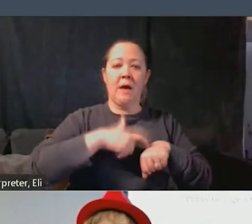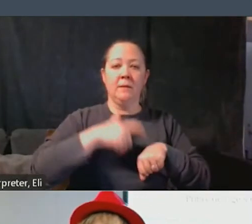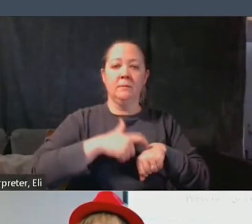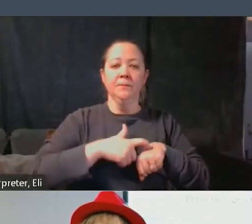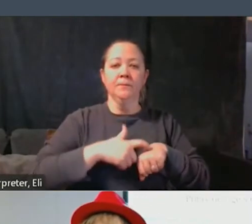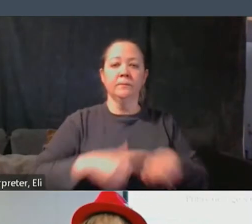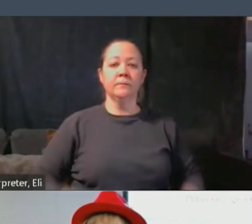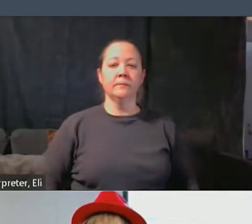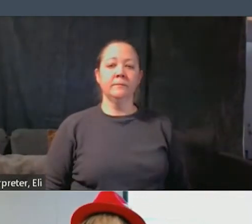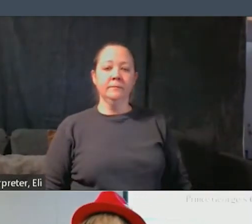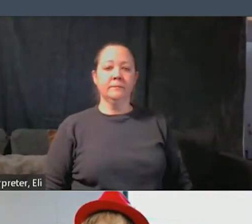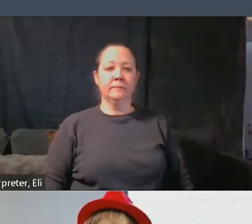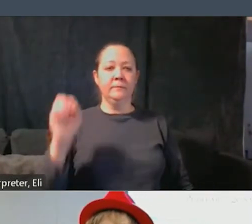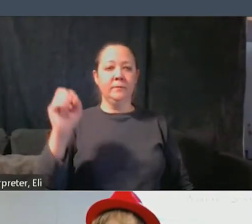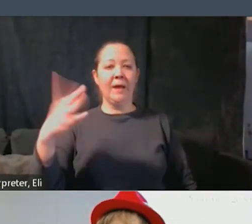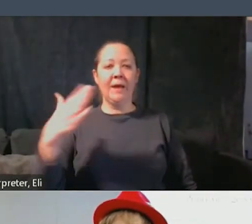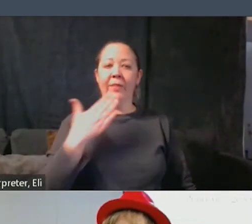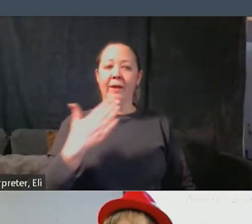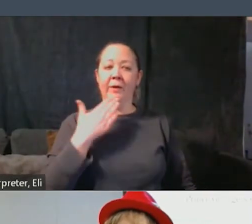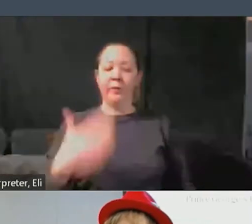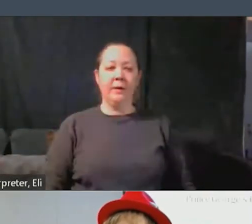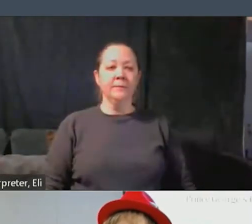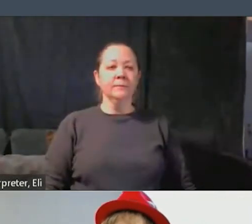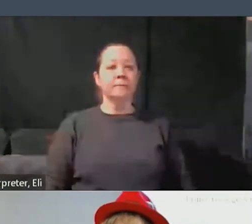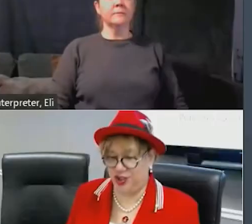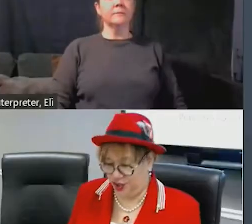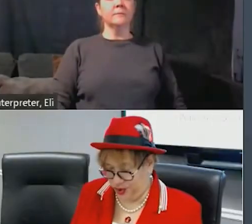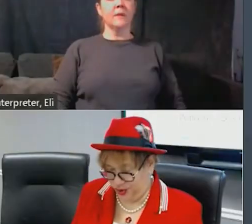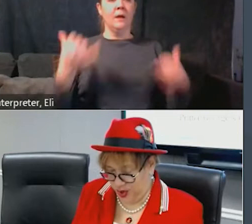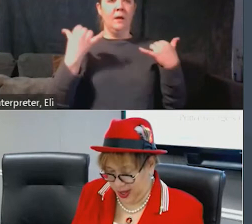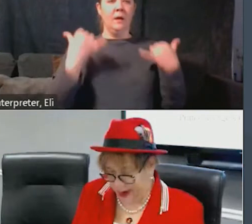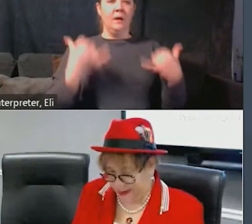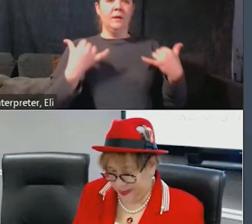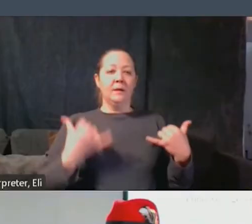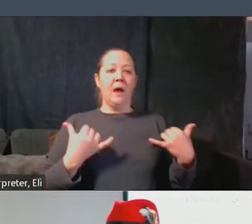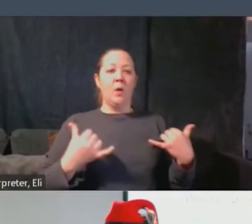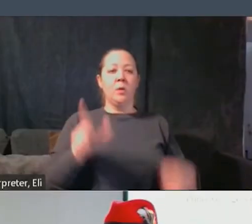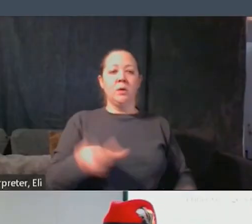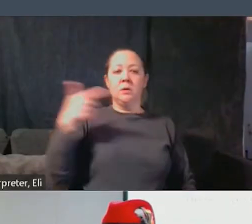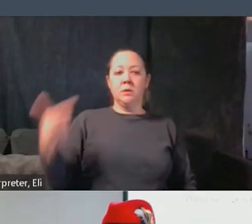Okay, thank you, Mr. Ruddy. I am now going to turn to,